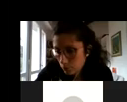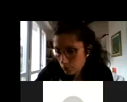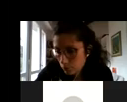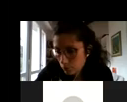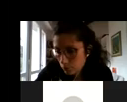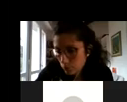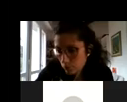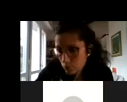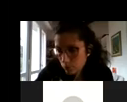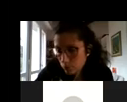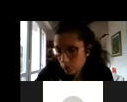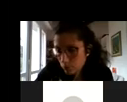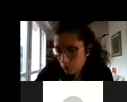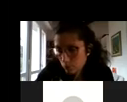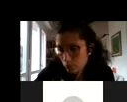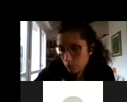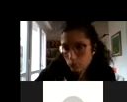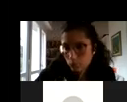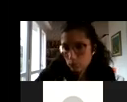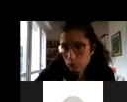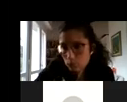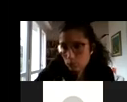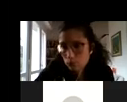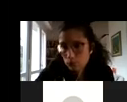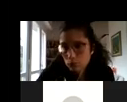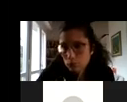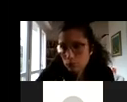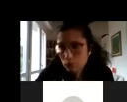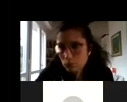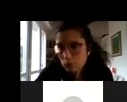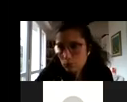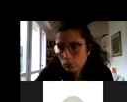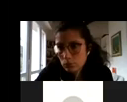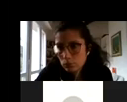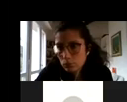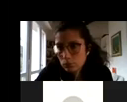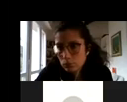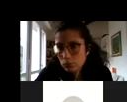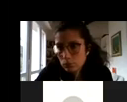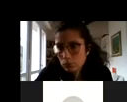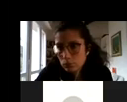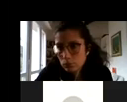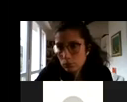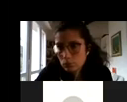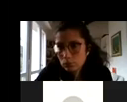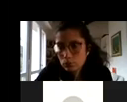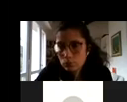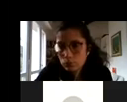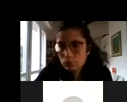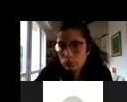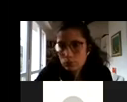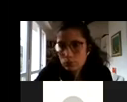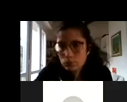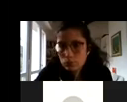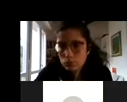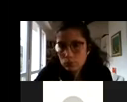NCP national contact point cases demonstrate generally, so worldwide, in